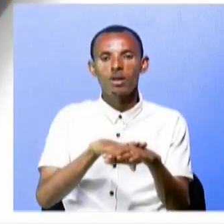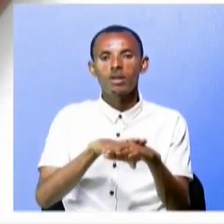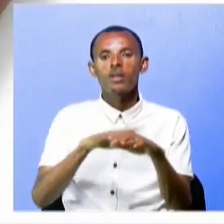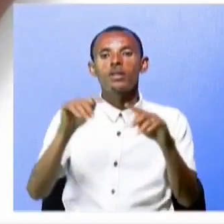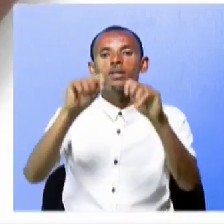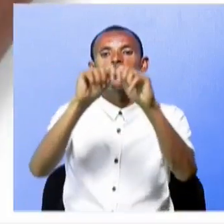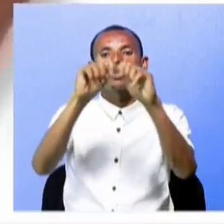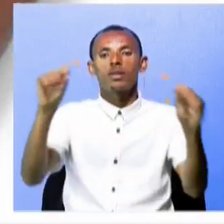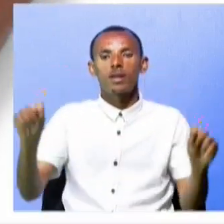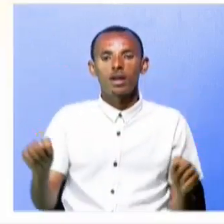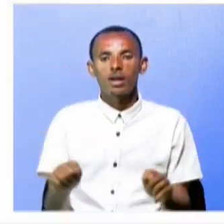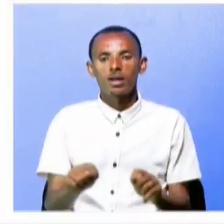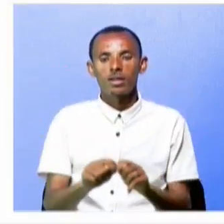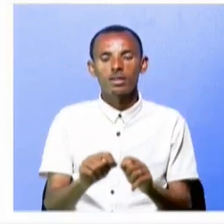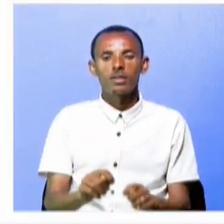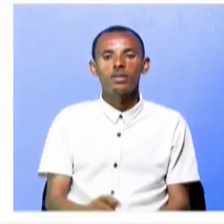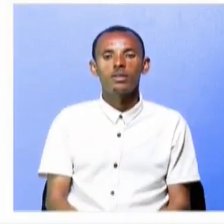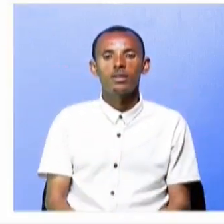triangles.